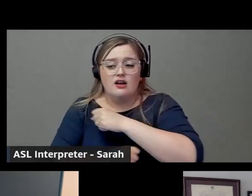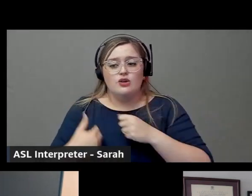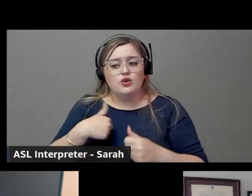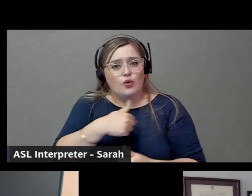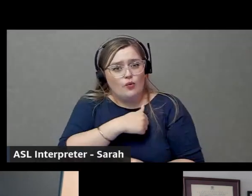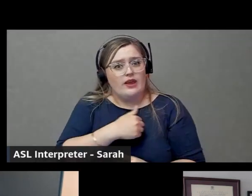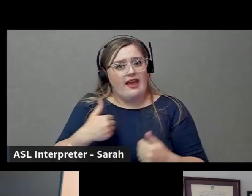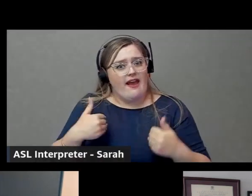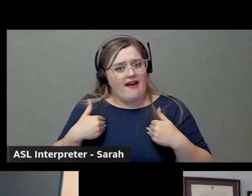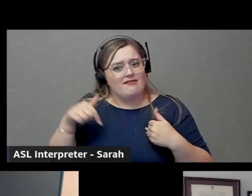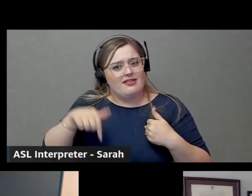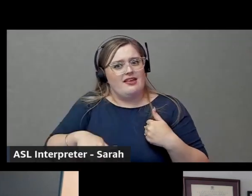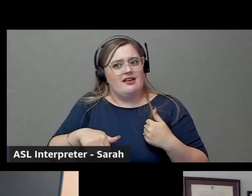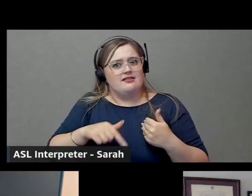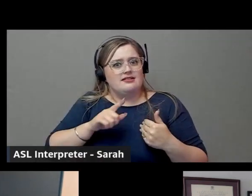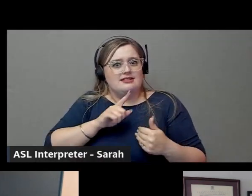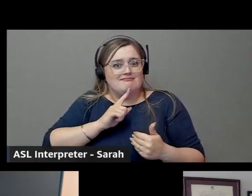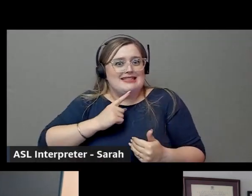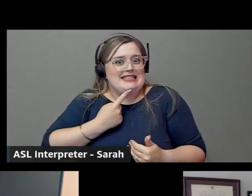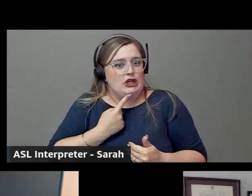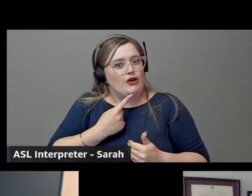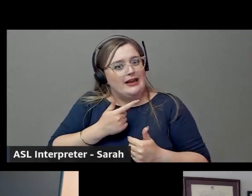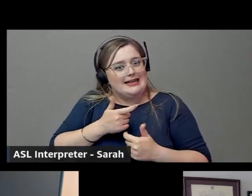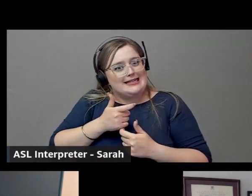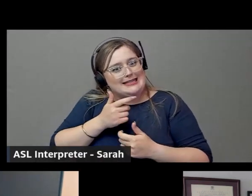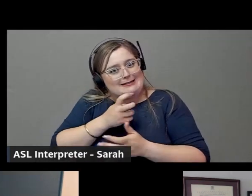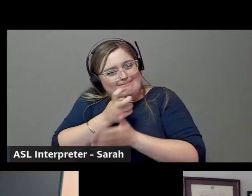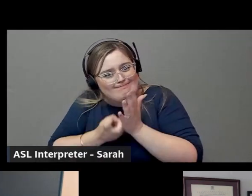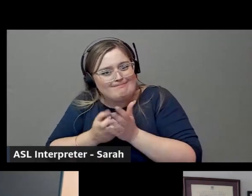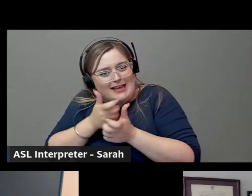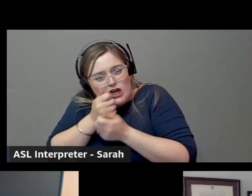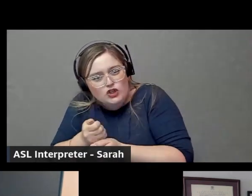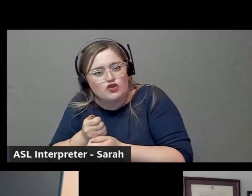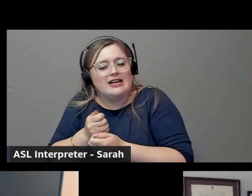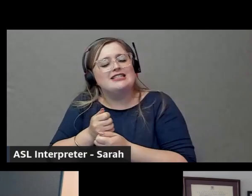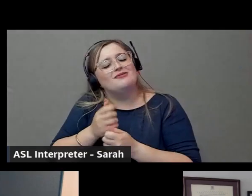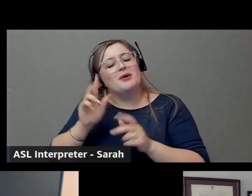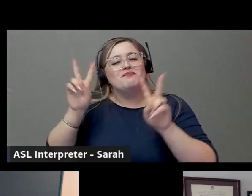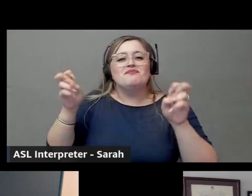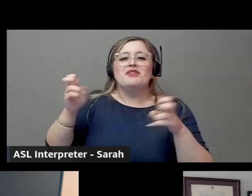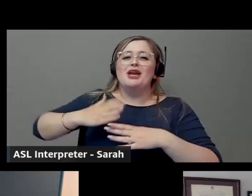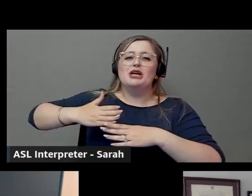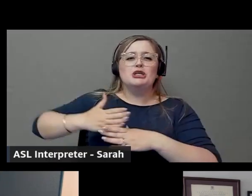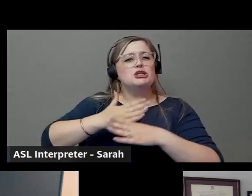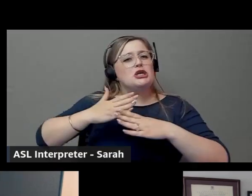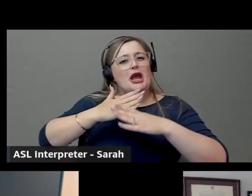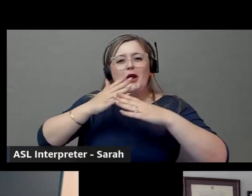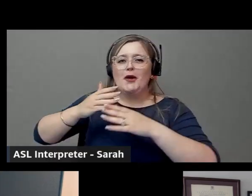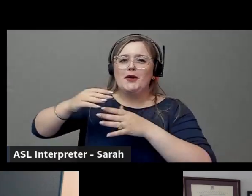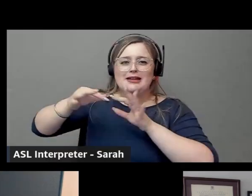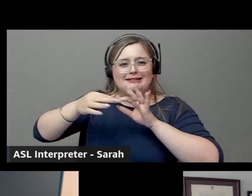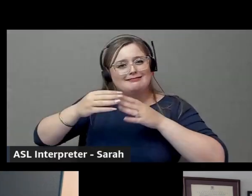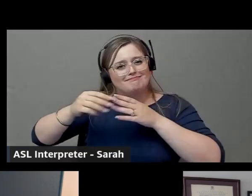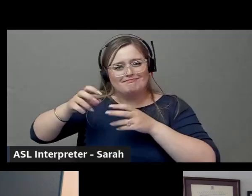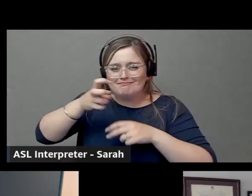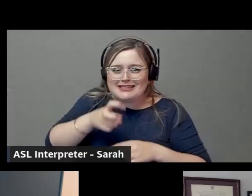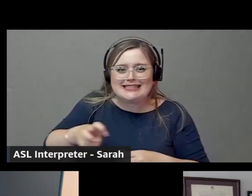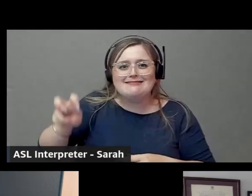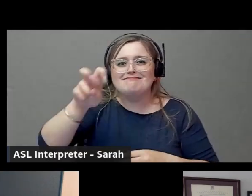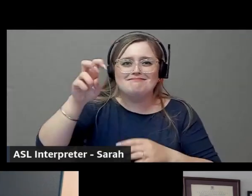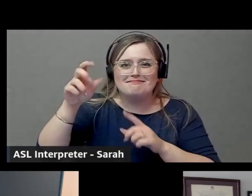or some might call it a shared destiny, with open source. We're dependent upon open source. We care about